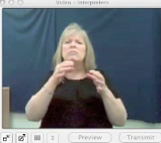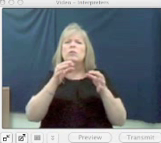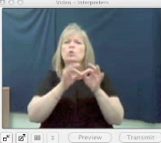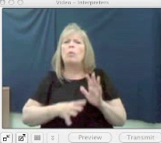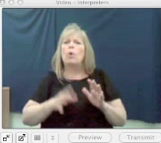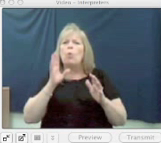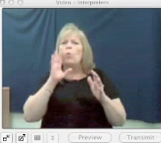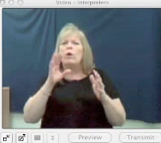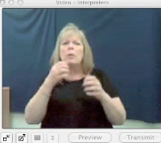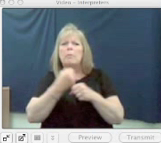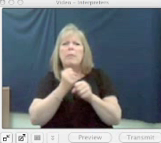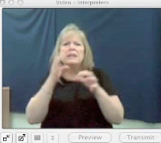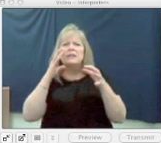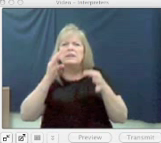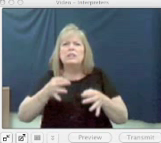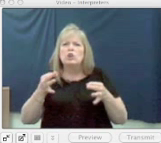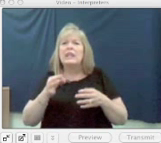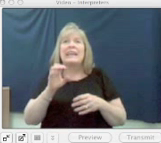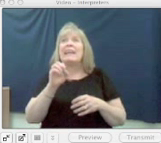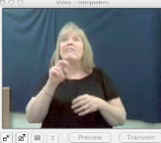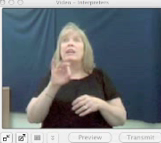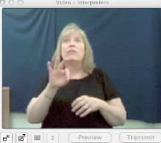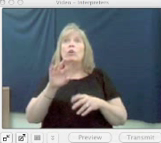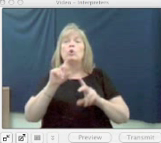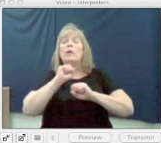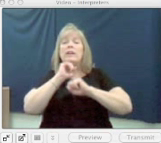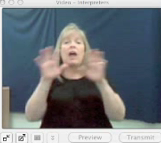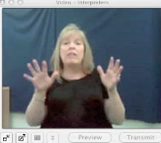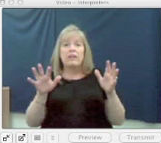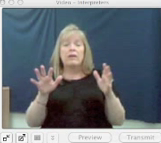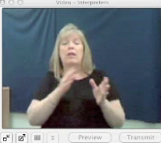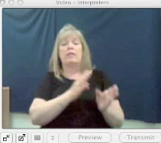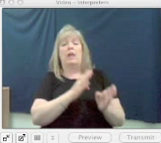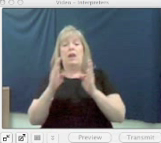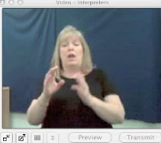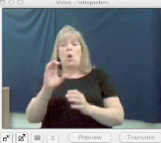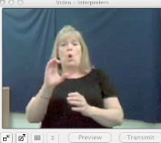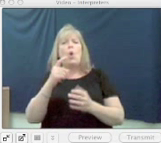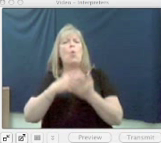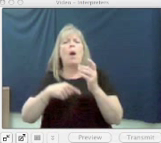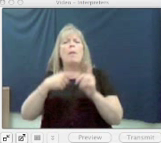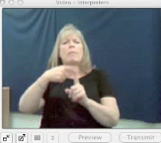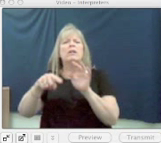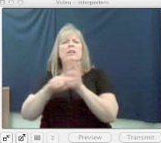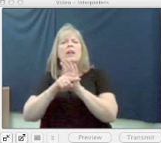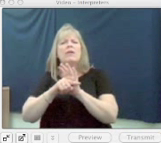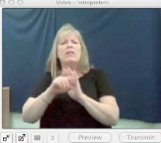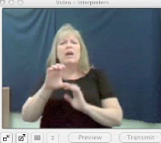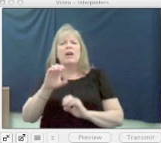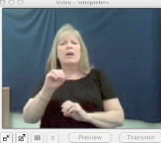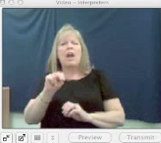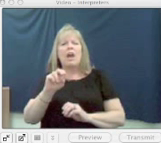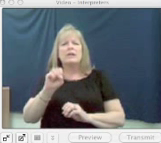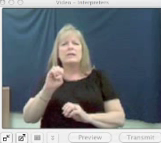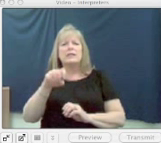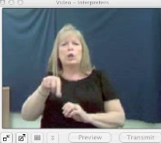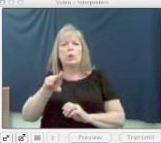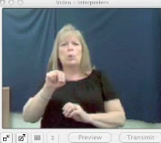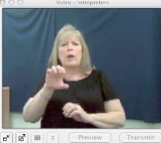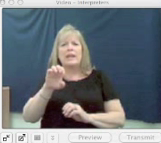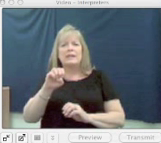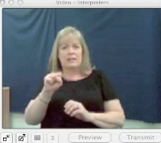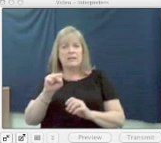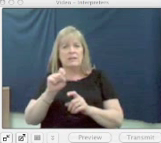nothing? What were the positive and negative consequences? All decisions, just like Niels Bohr has told us, there's